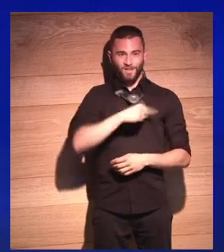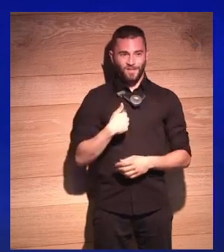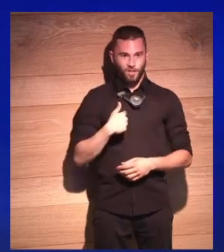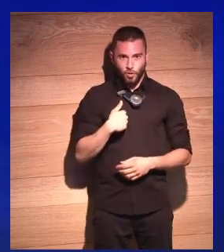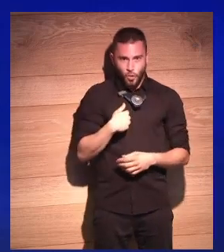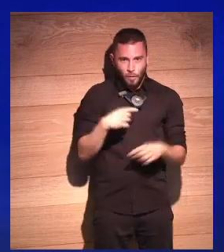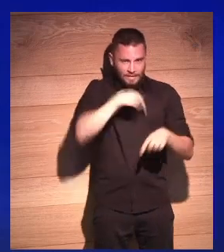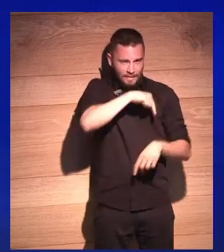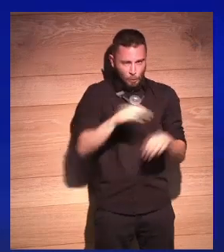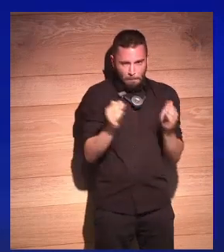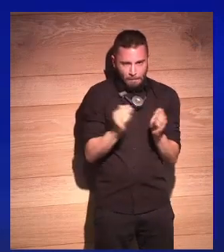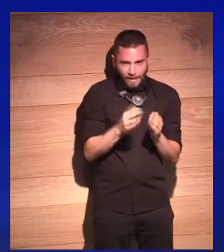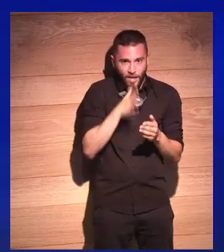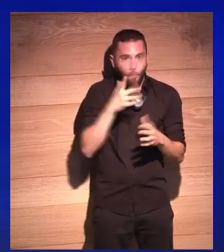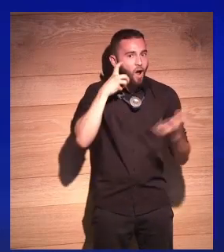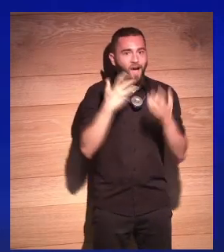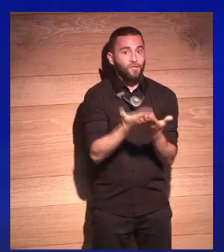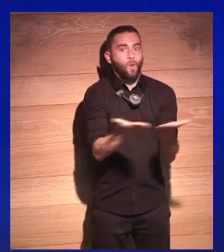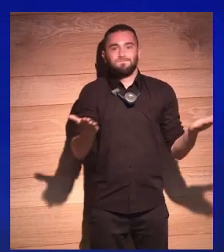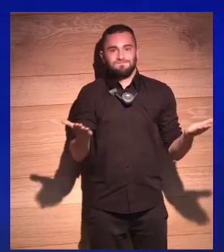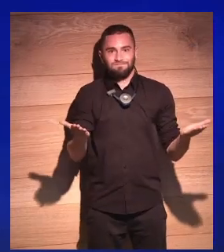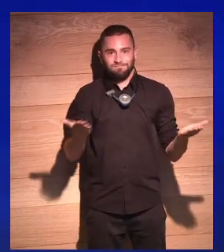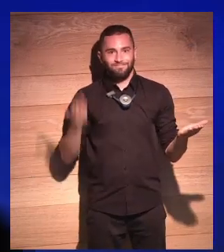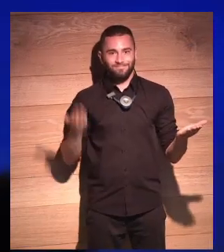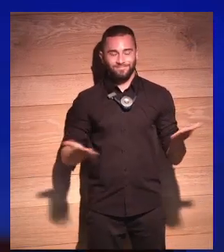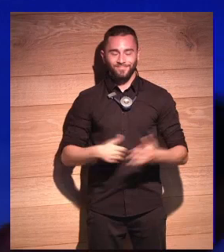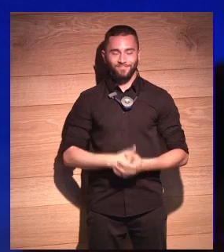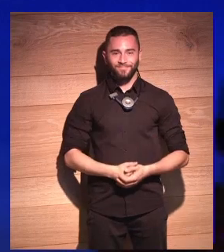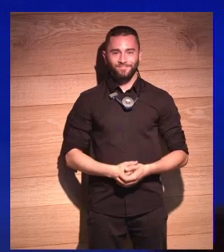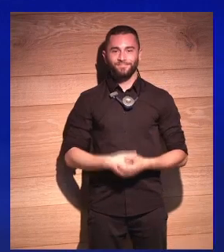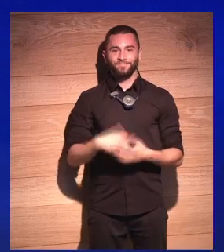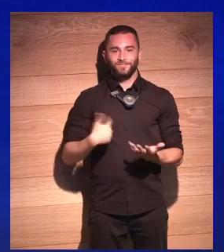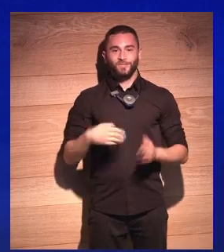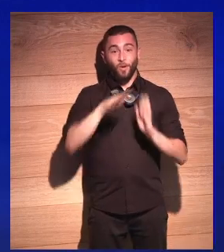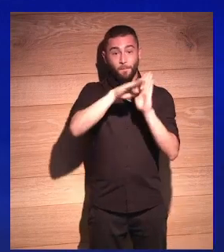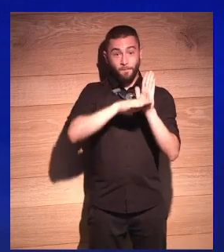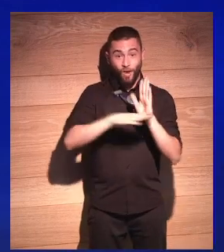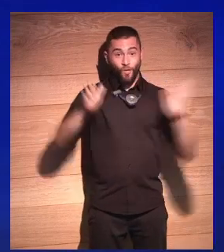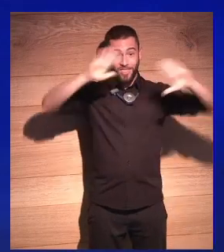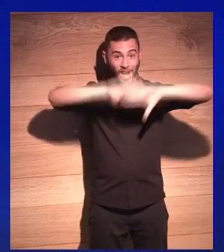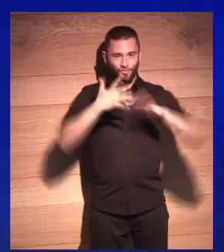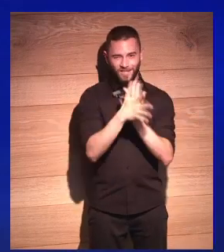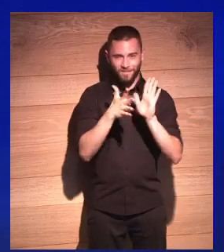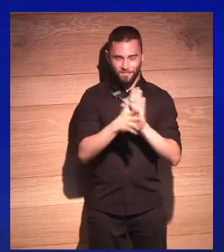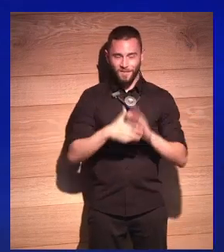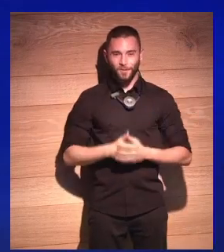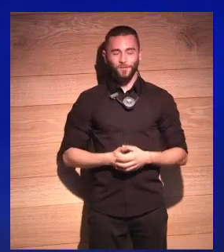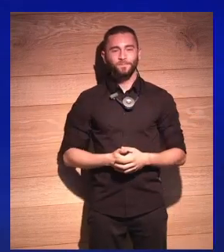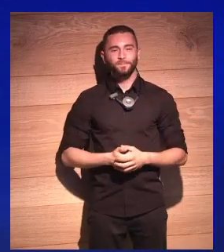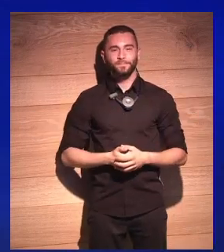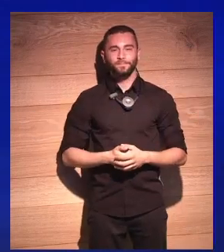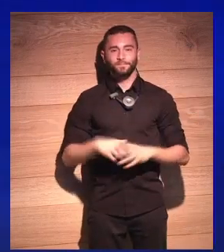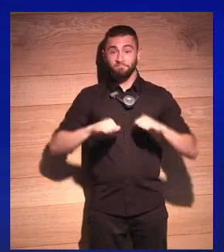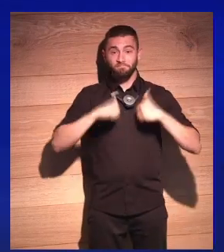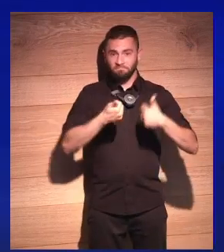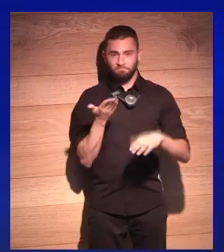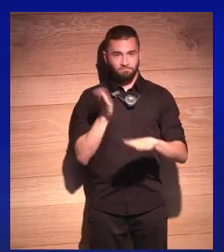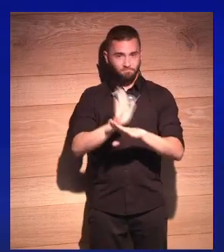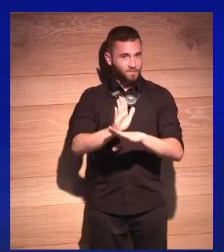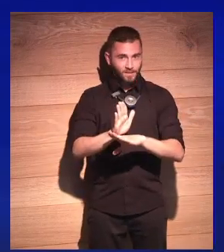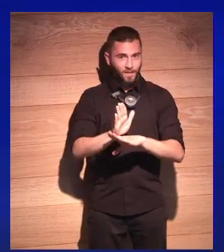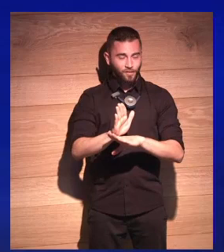very small of having so many artists here with us. So I'm going to explain a bit the menu for the night, for the evening. We will